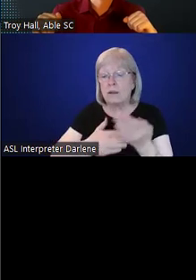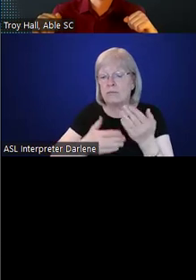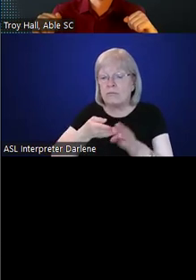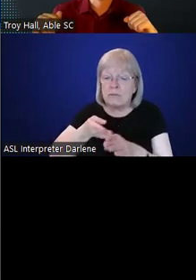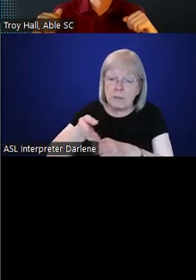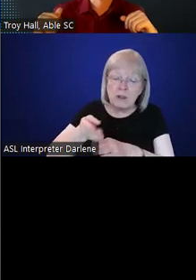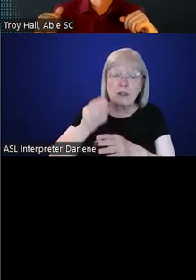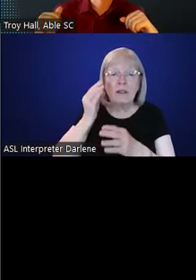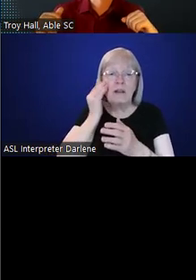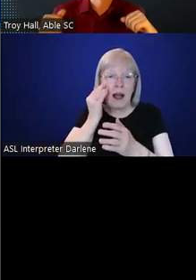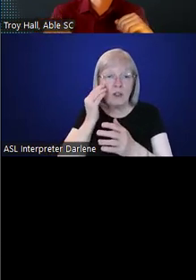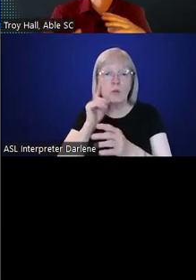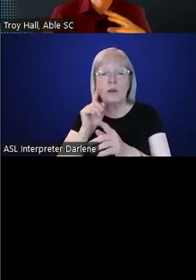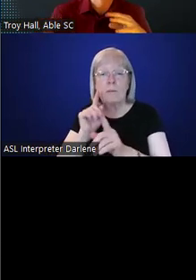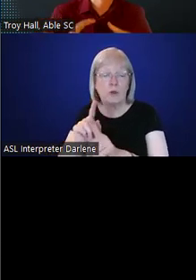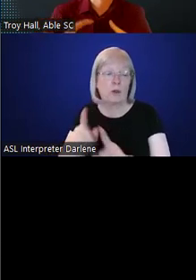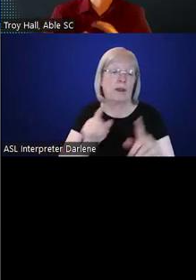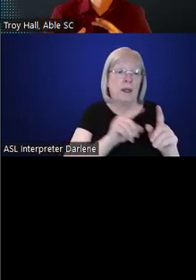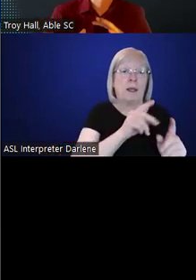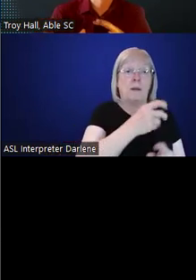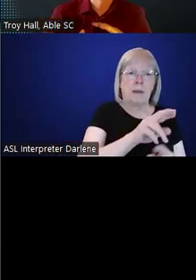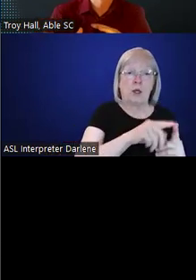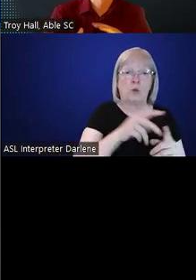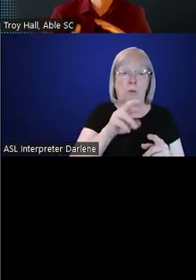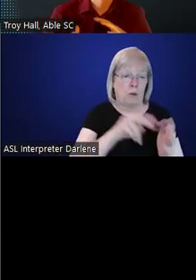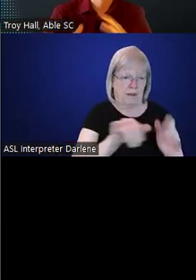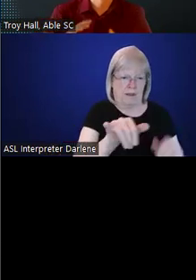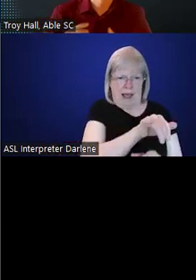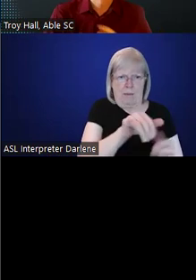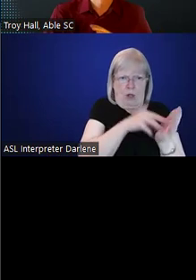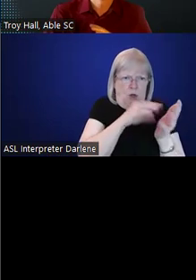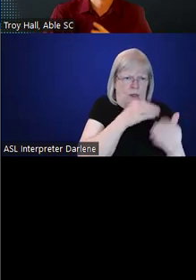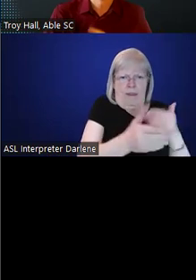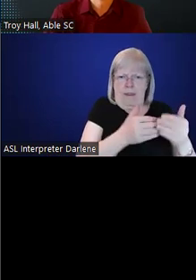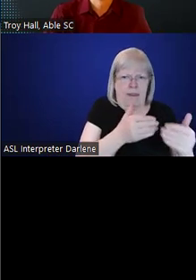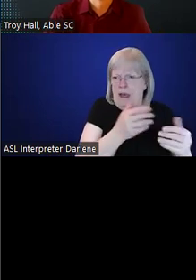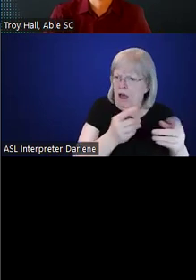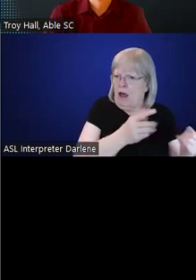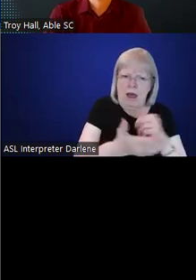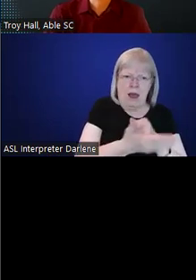whereas peer-to-peer is more about youth who are learning at the same pace, learning from each other.